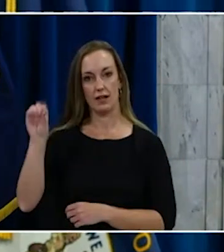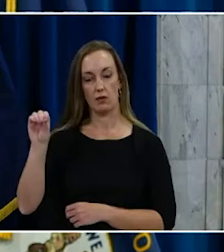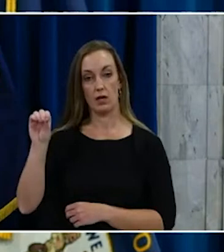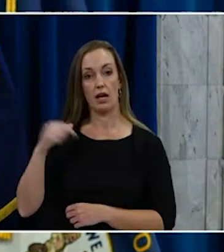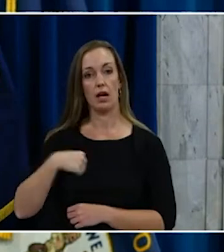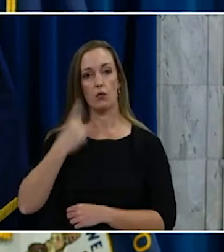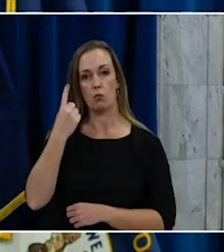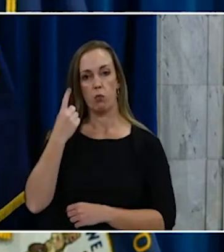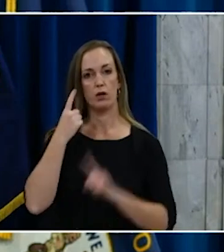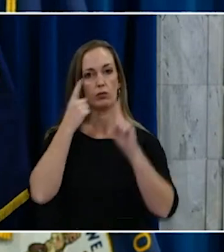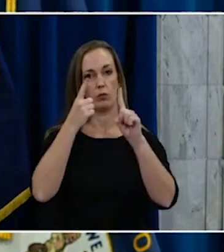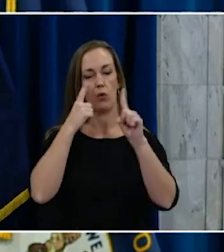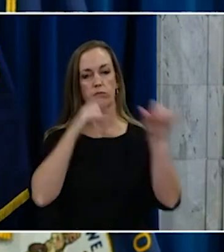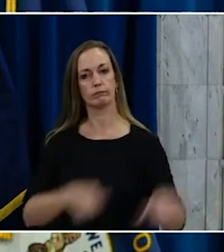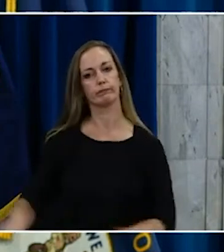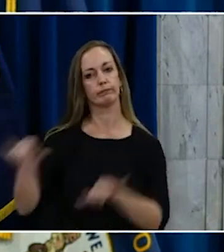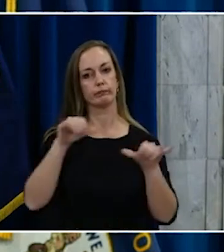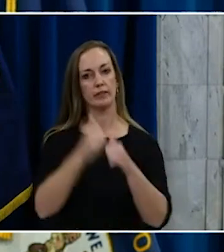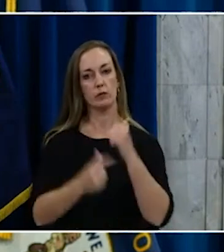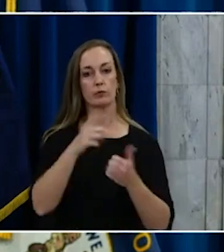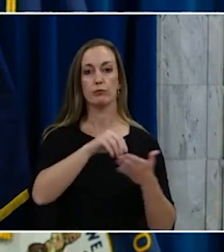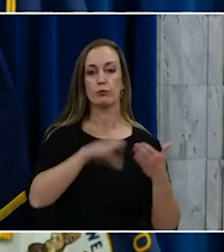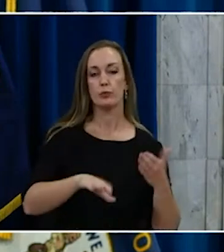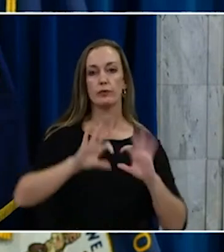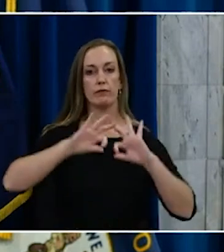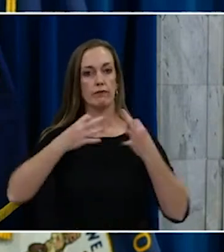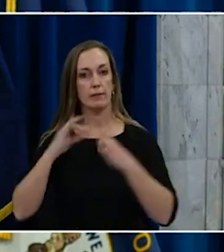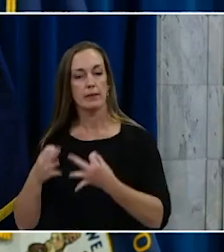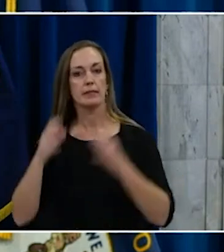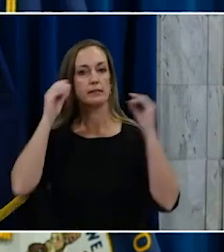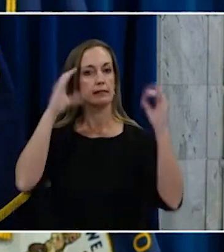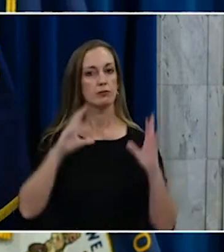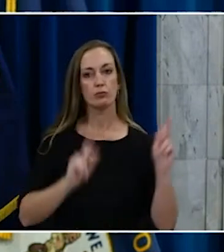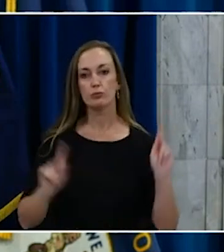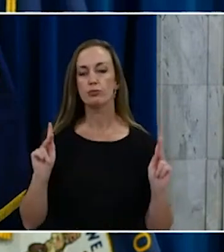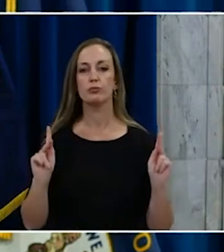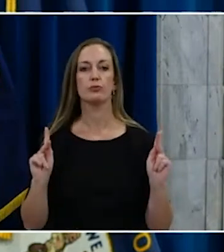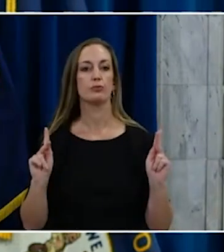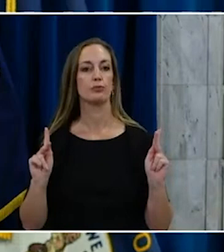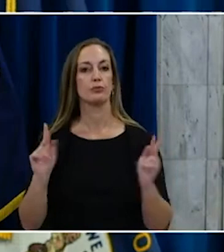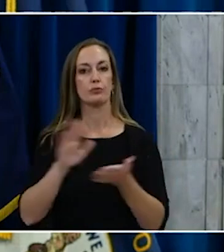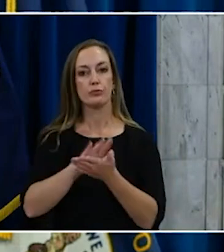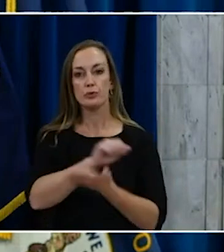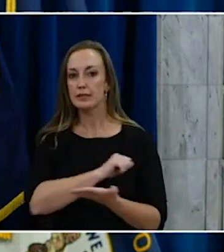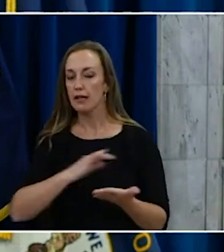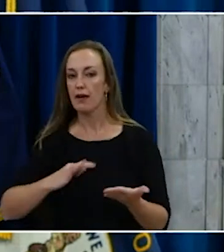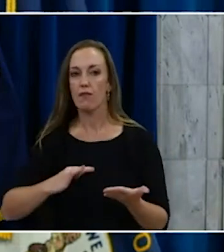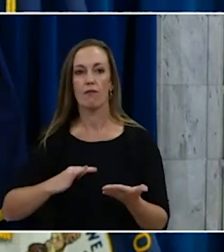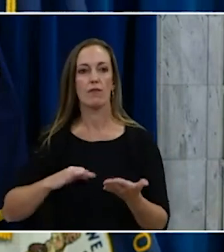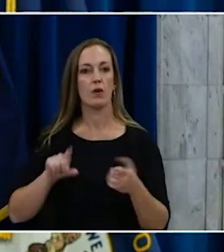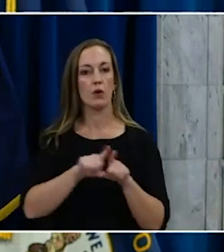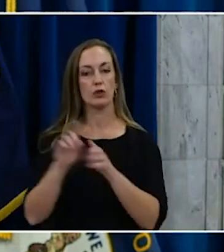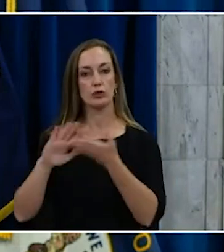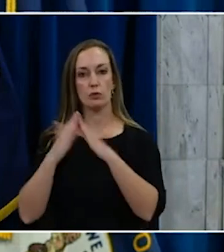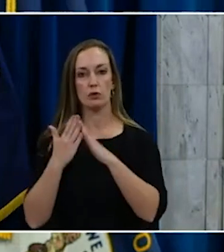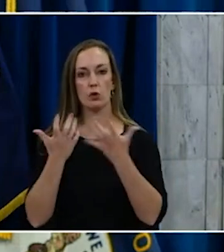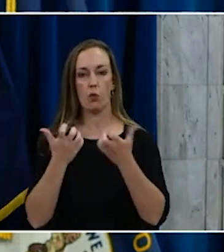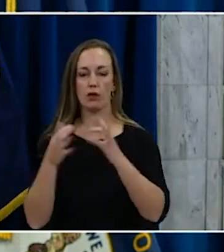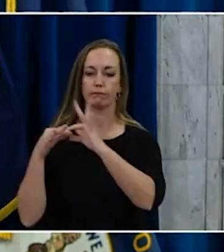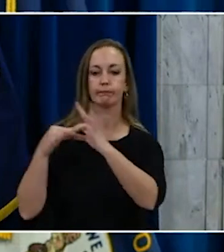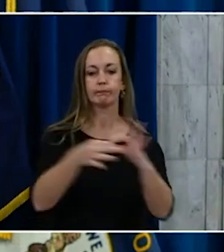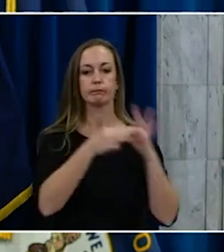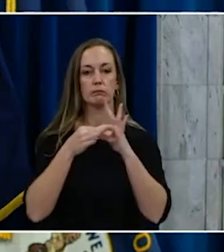everyone, students, families, teachers, school staff, and the community to be all